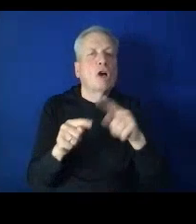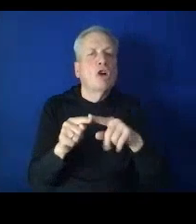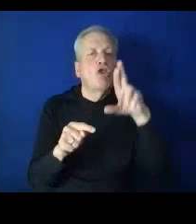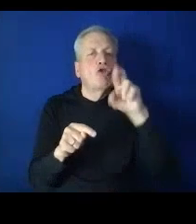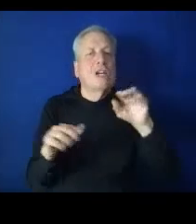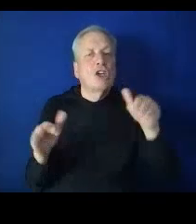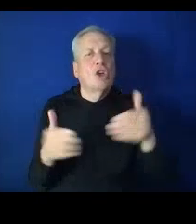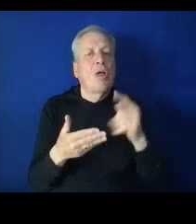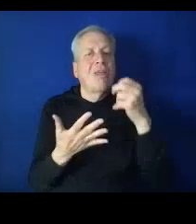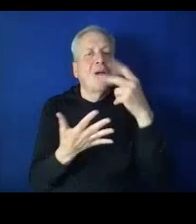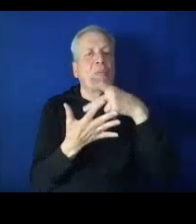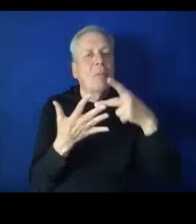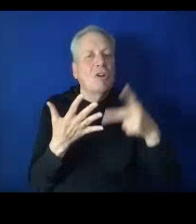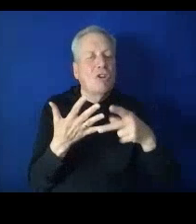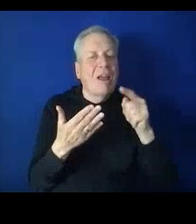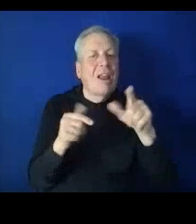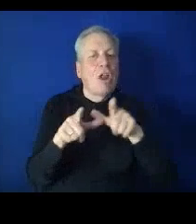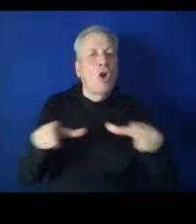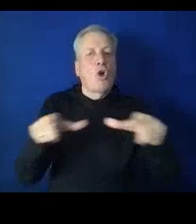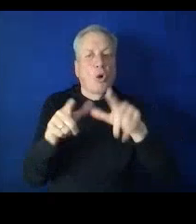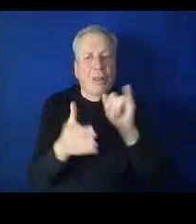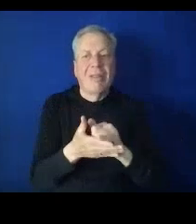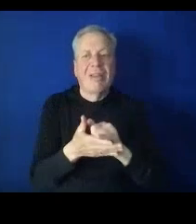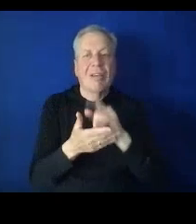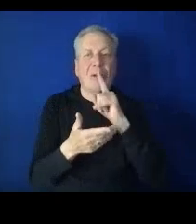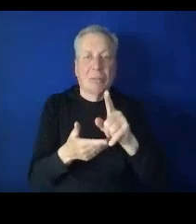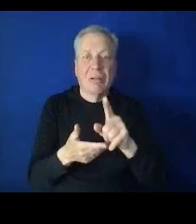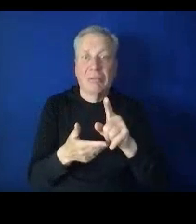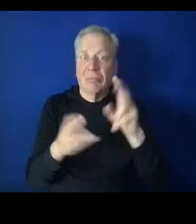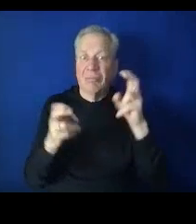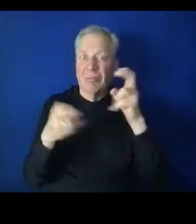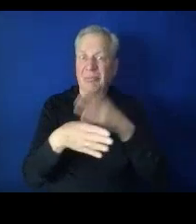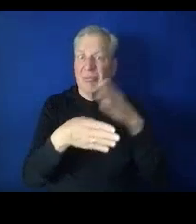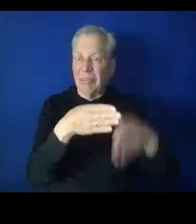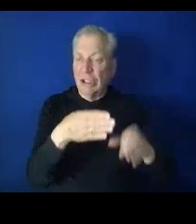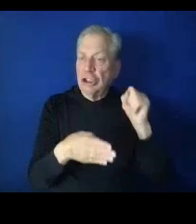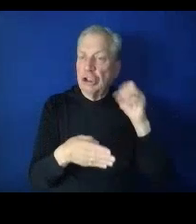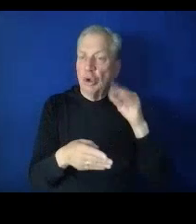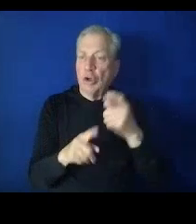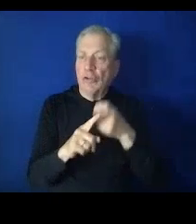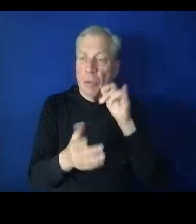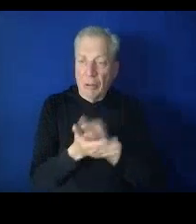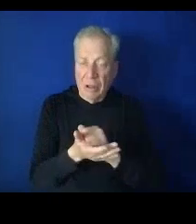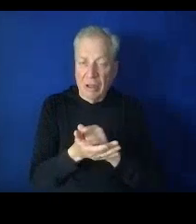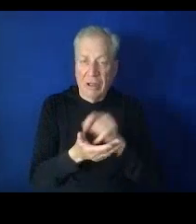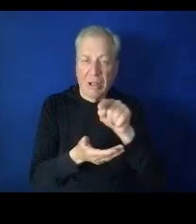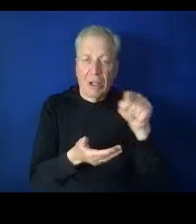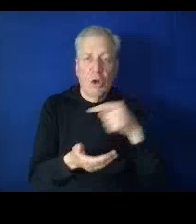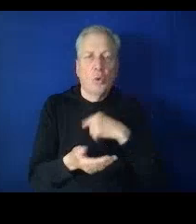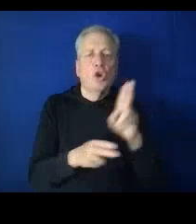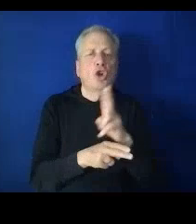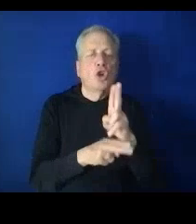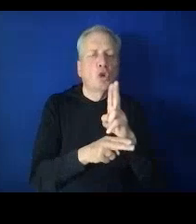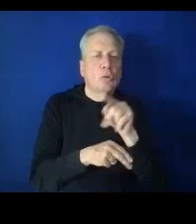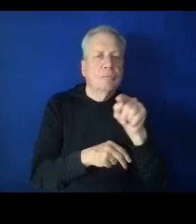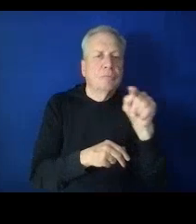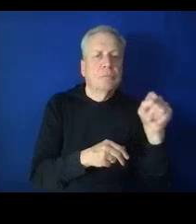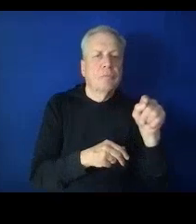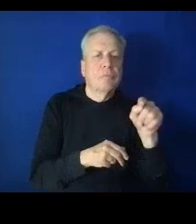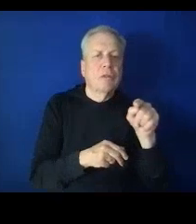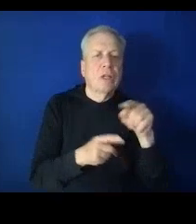a population at a location that had been extinct. And so from herbarium records, we knew that